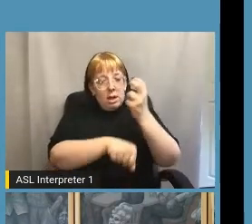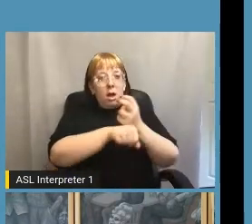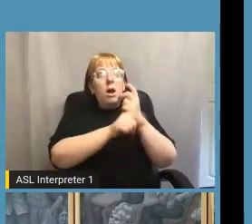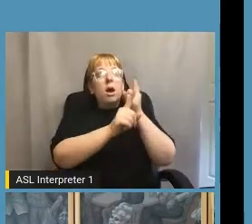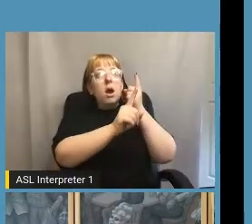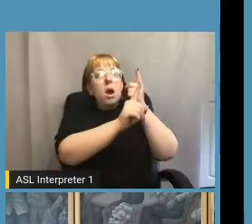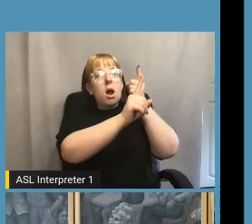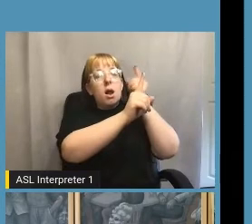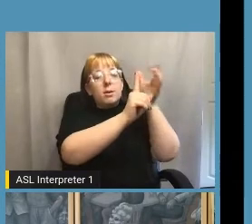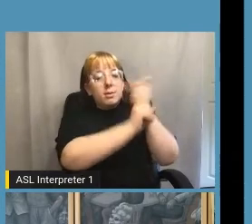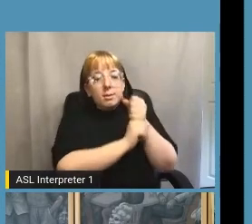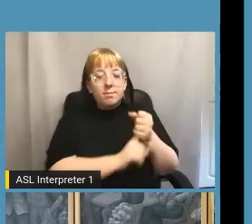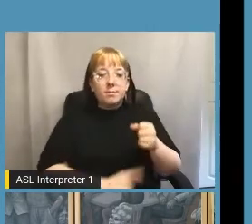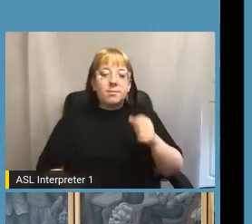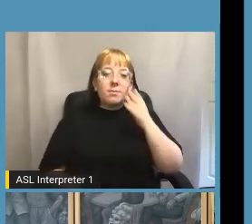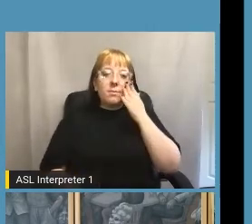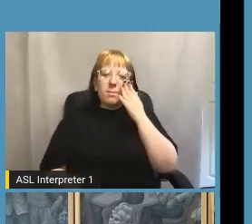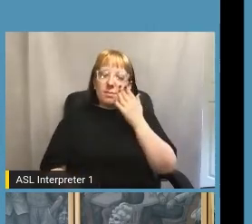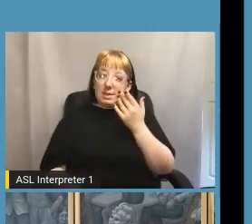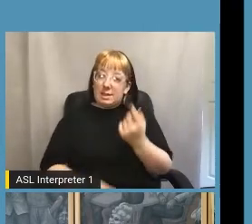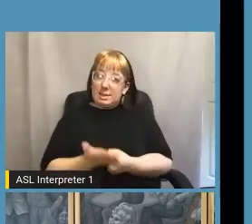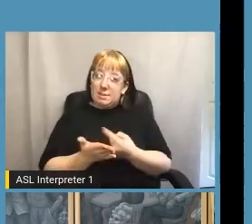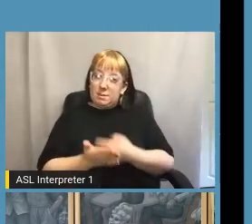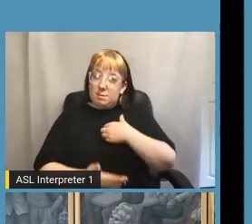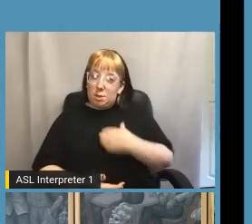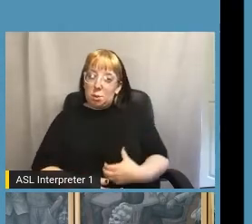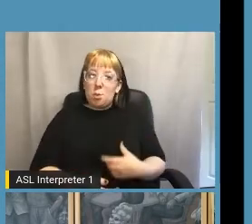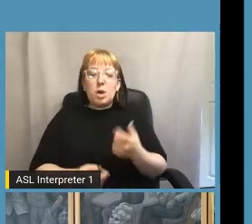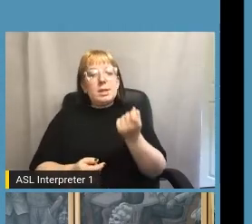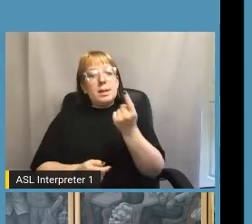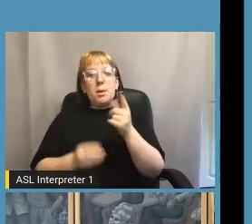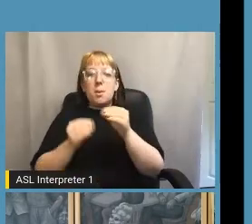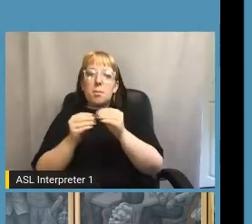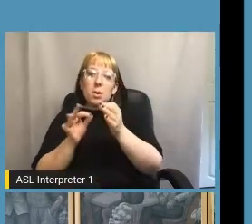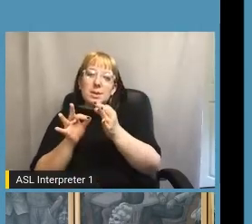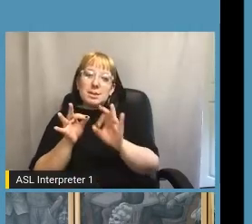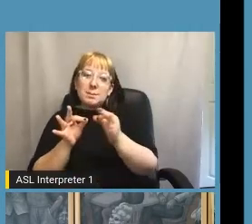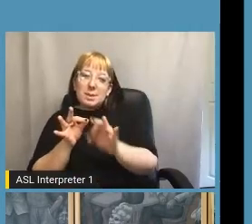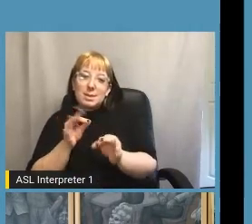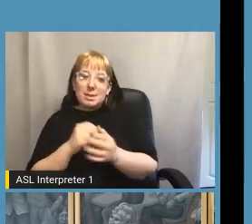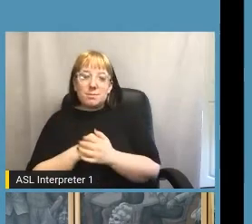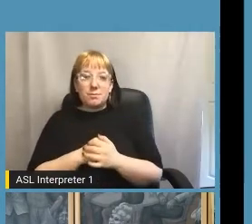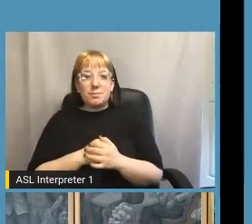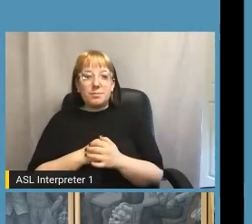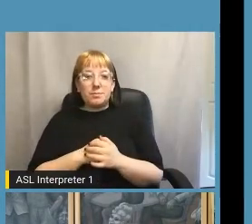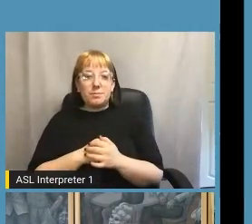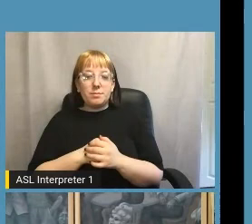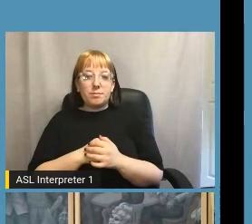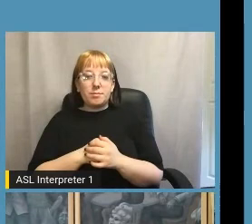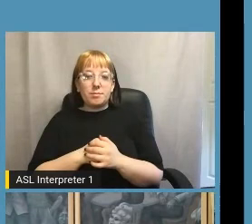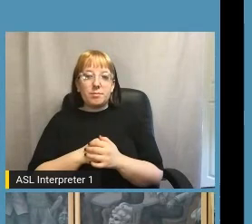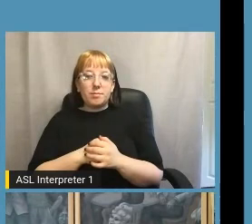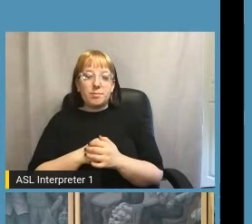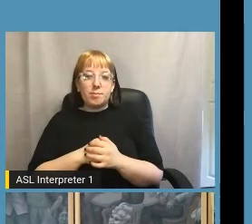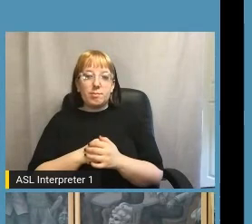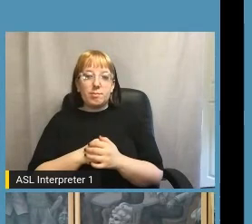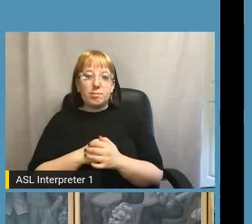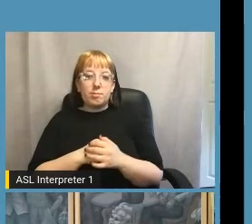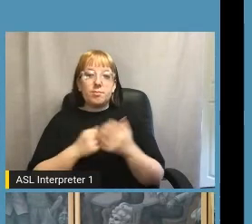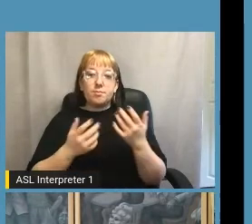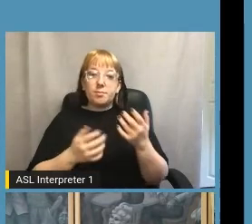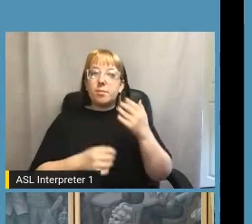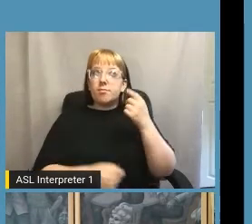And sometimes I wish maybe we had gone a little more simplistic when we first started doing this. So with that in mind,